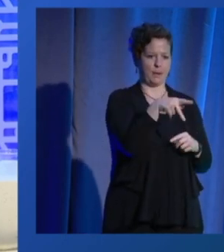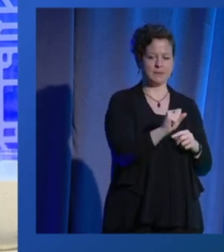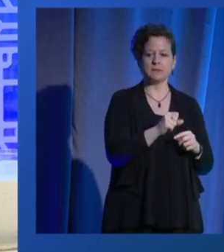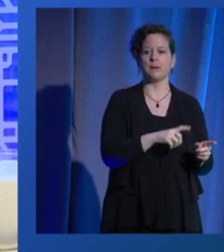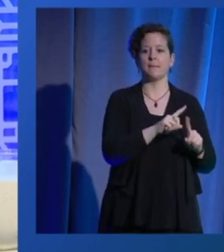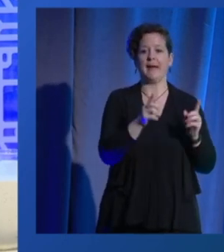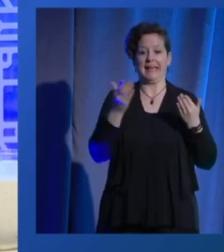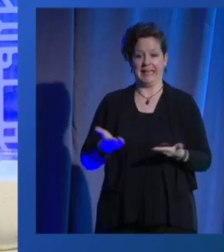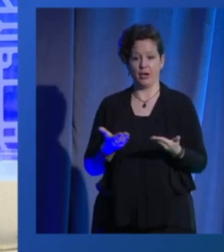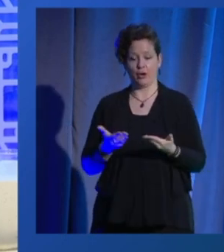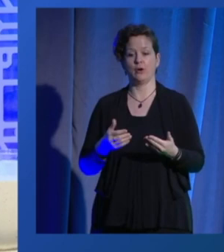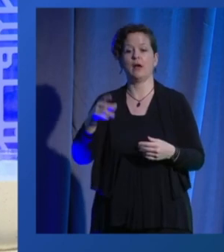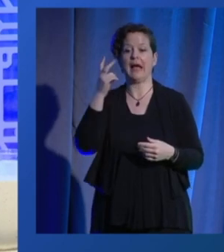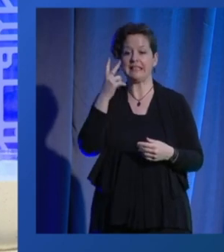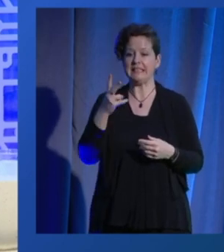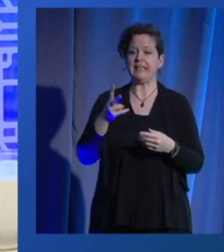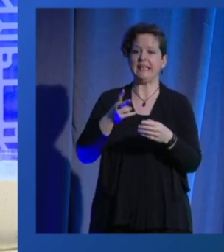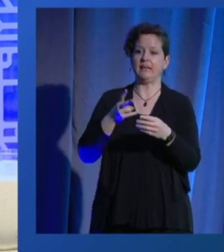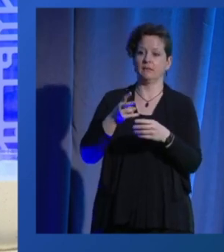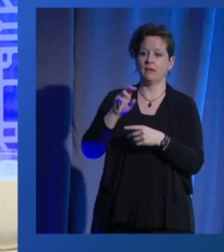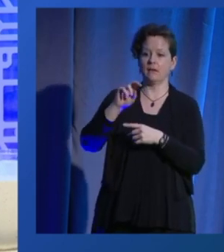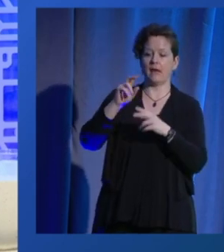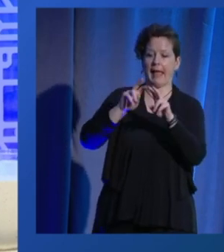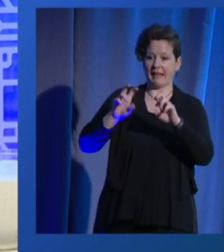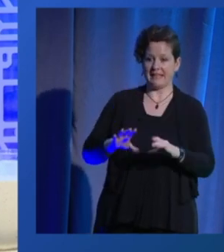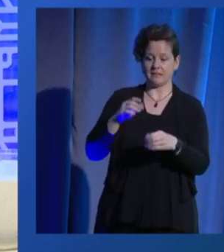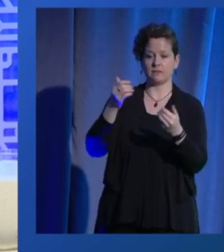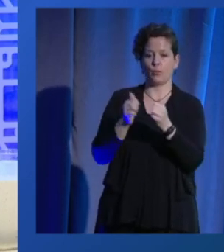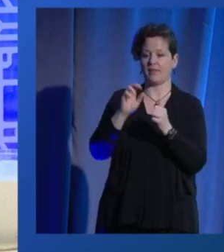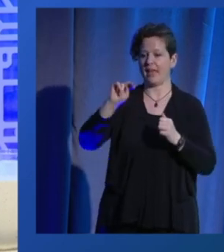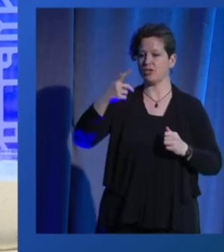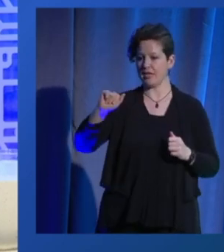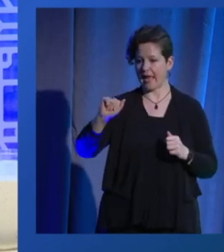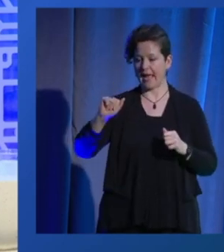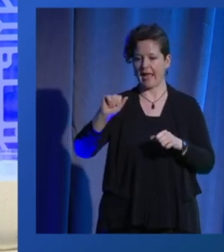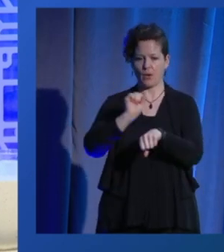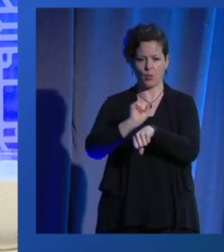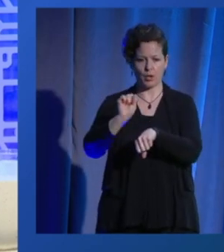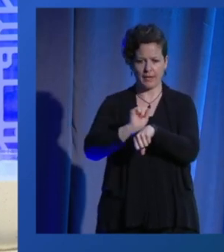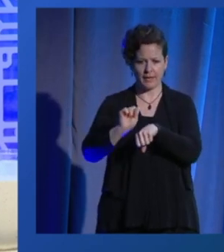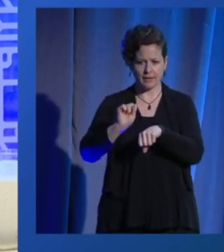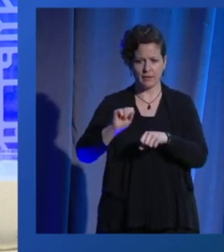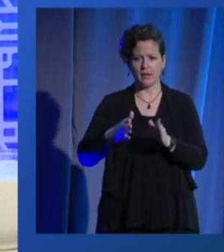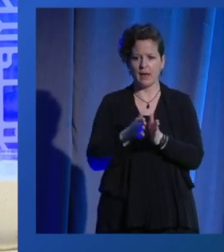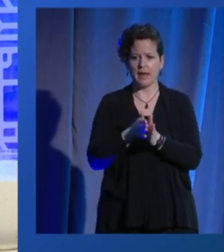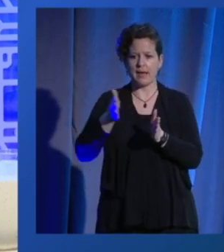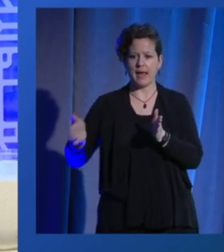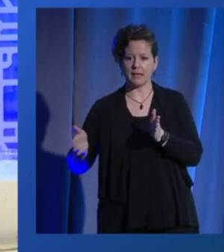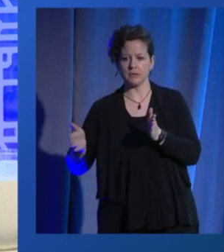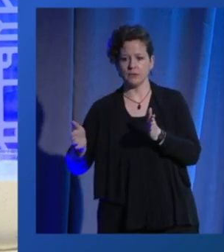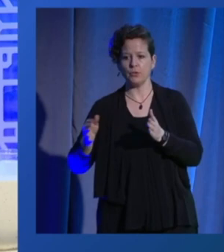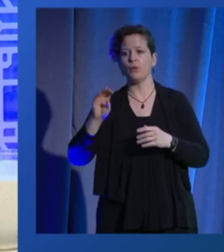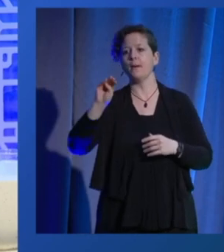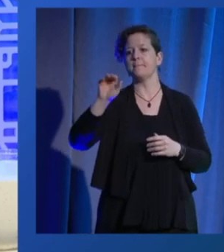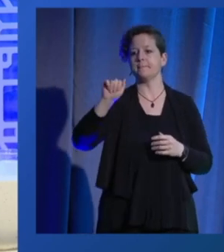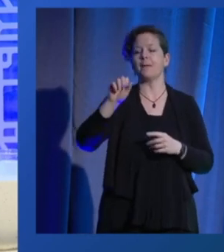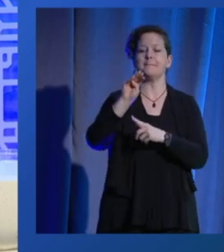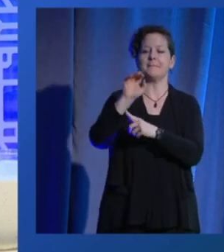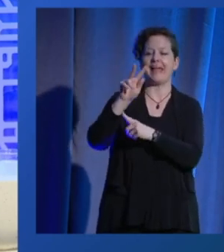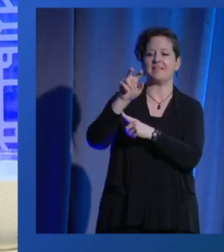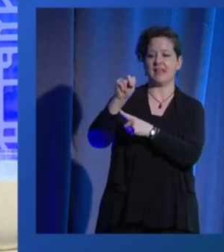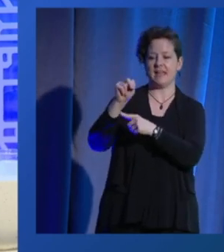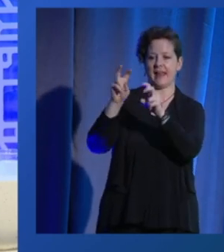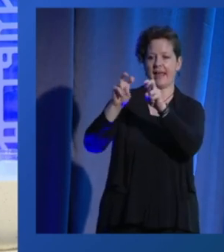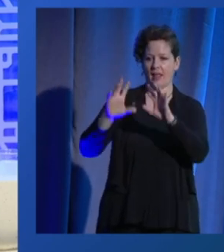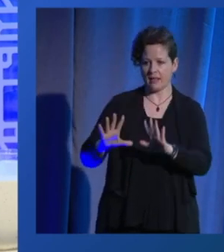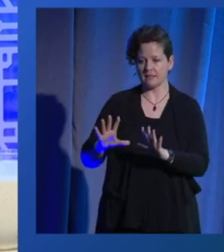career geospatial analysts sitting next to brand new engineers and it is infectious I mean I come to work excited every day to see